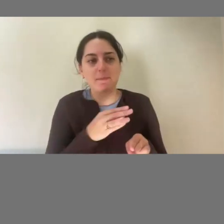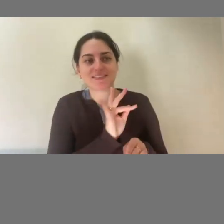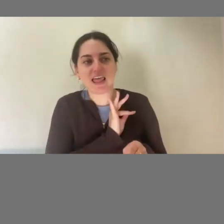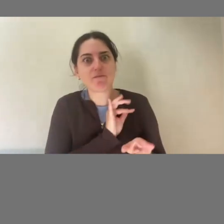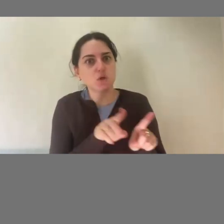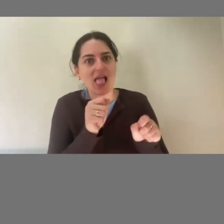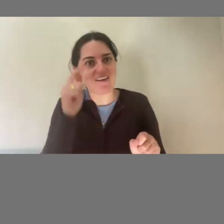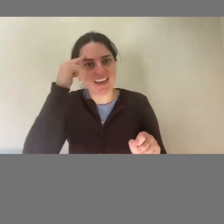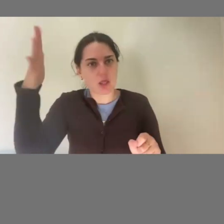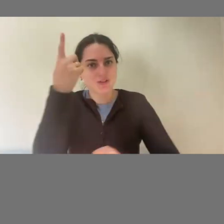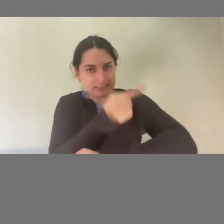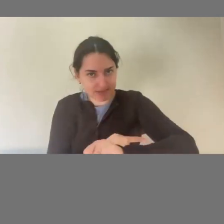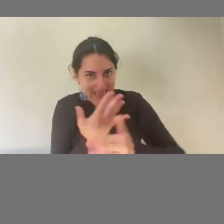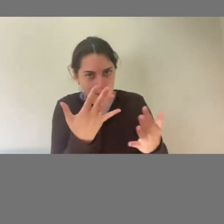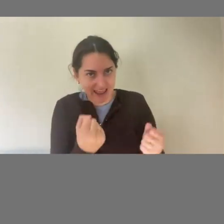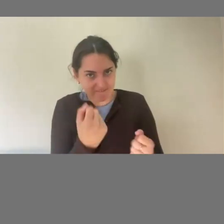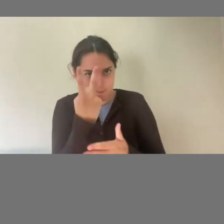have an intellectual disability?